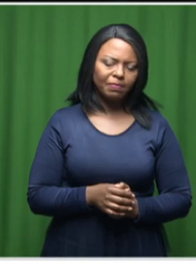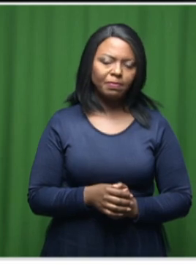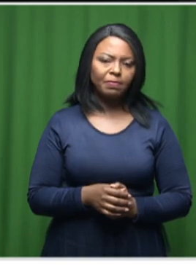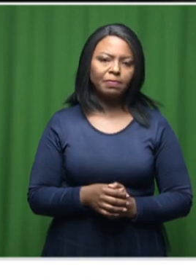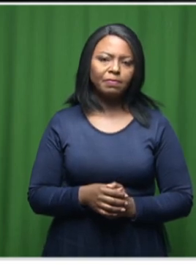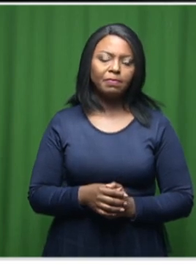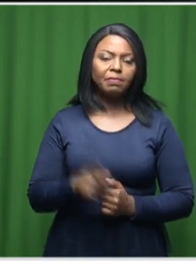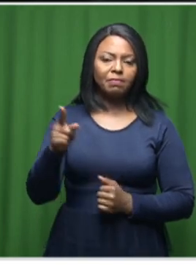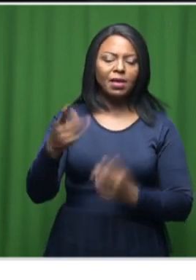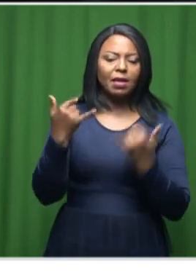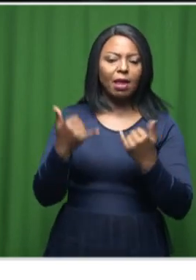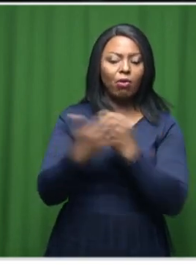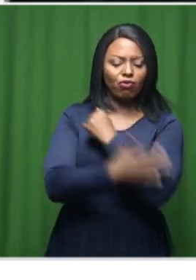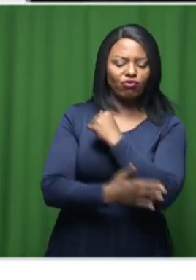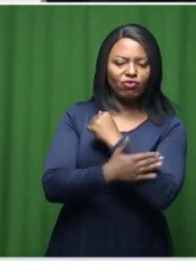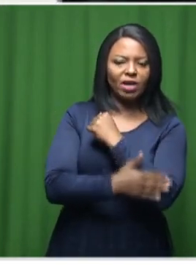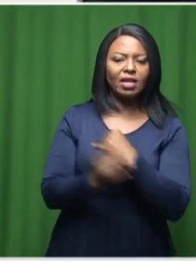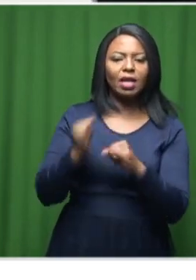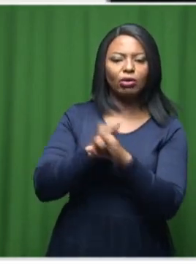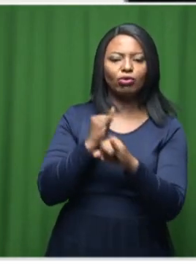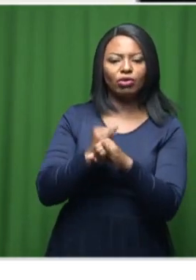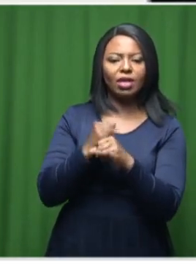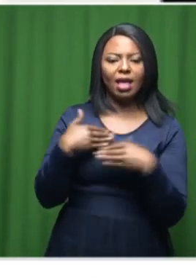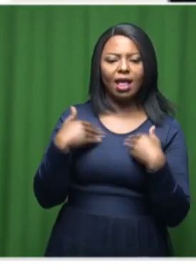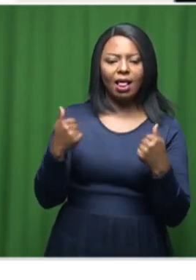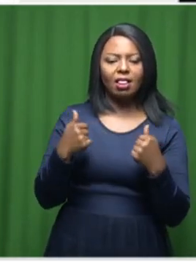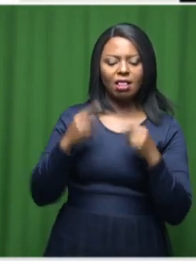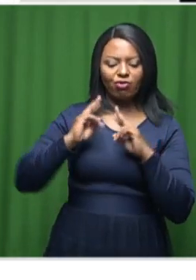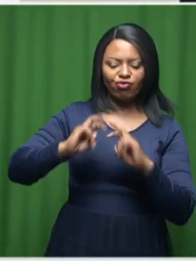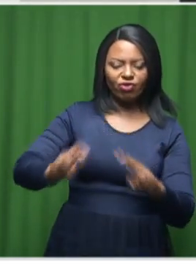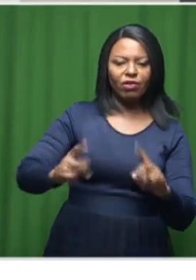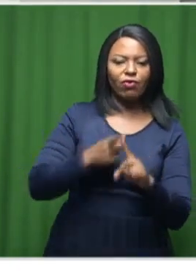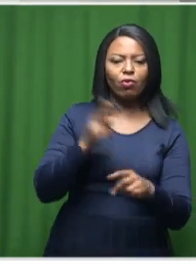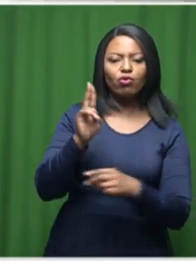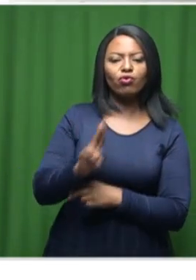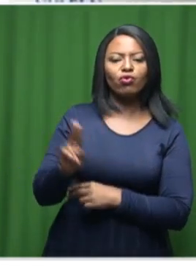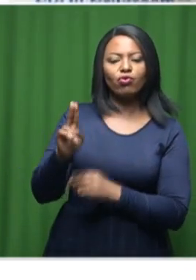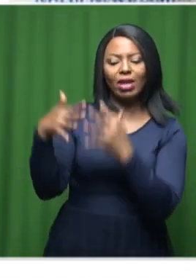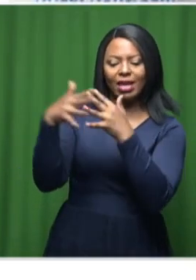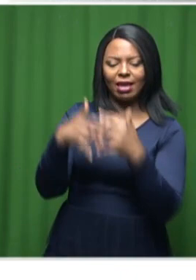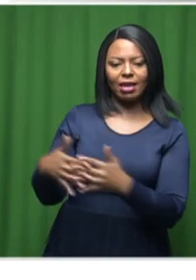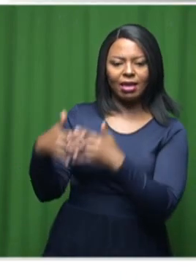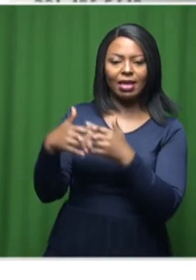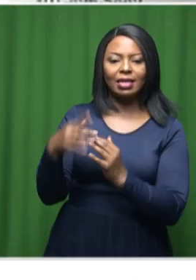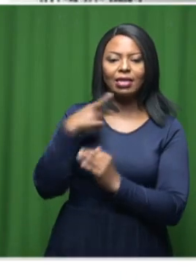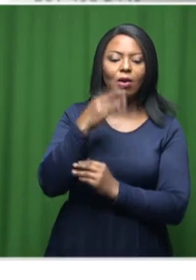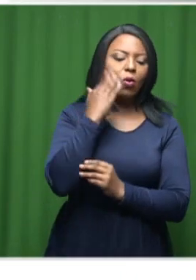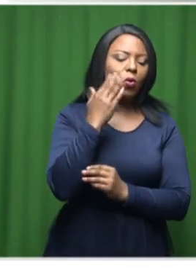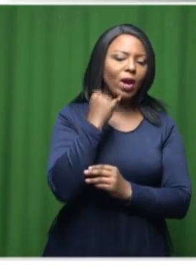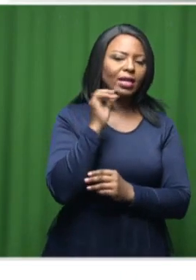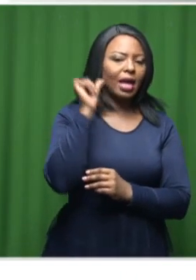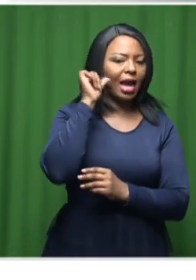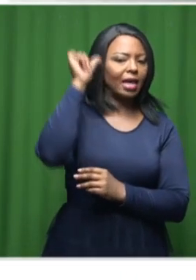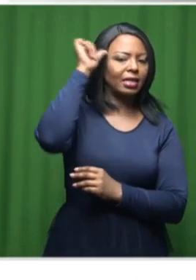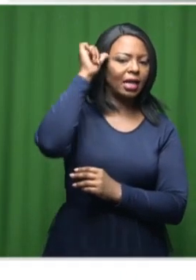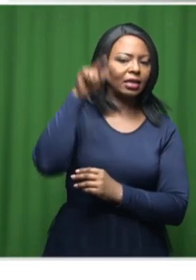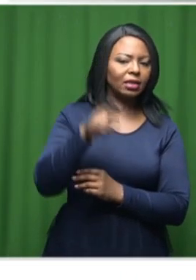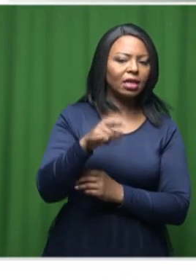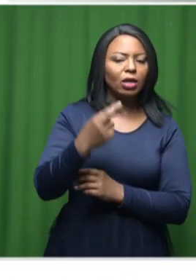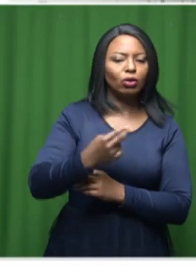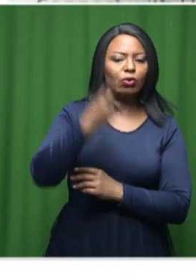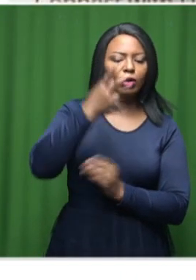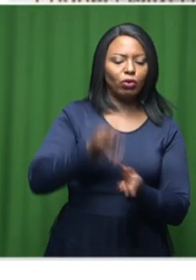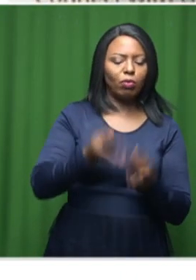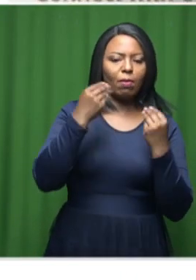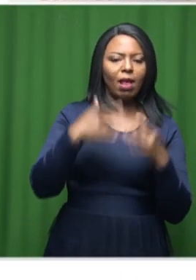Take this National Institutes of Health study released in the United States this week, which found that white adults were twice as likely as black adults to